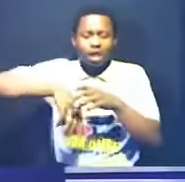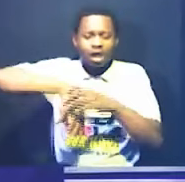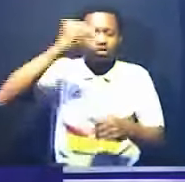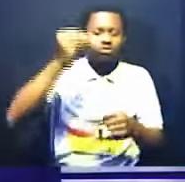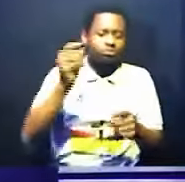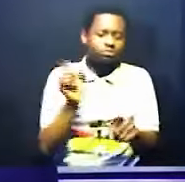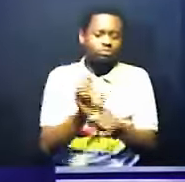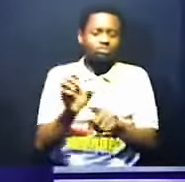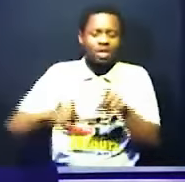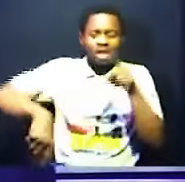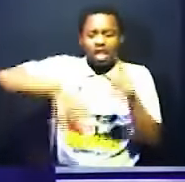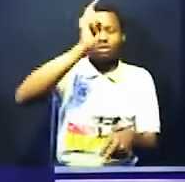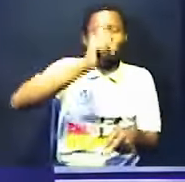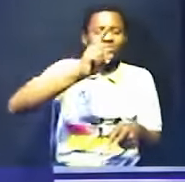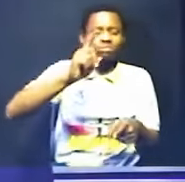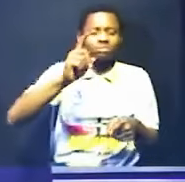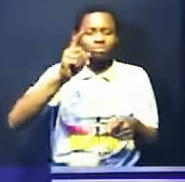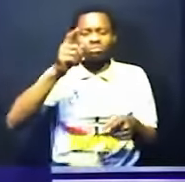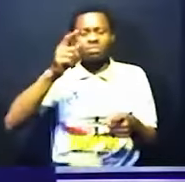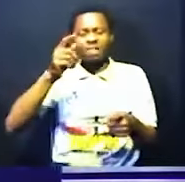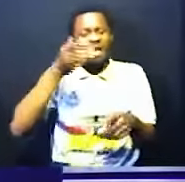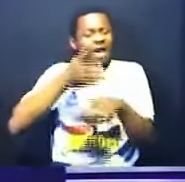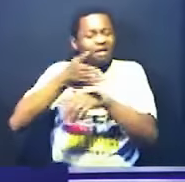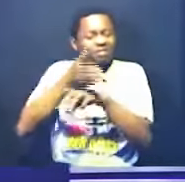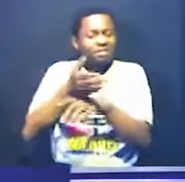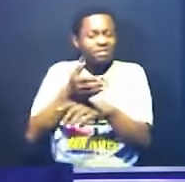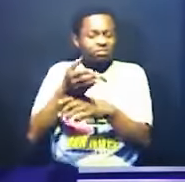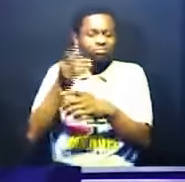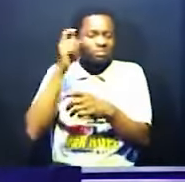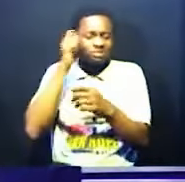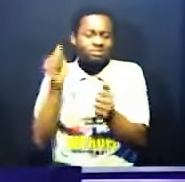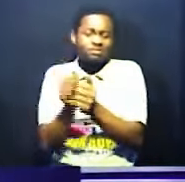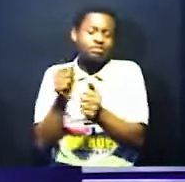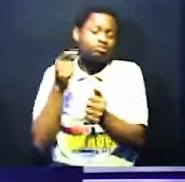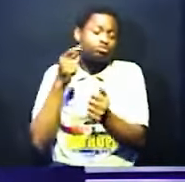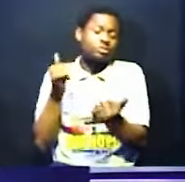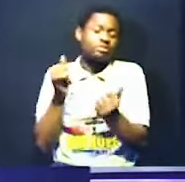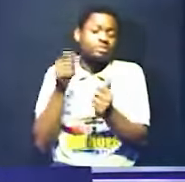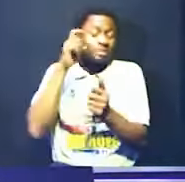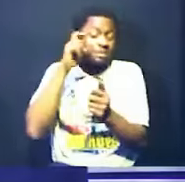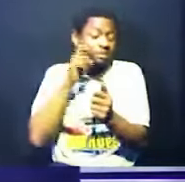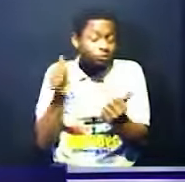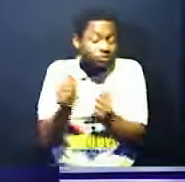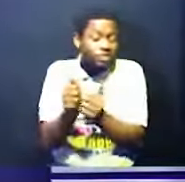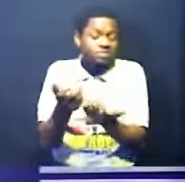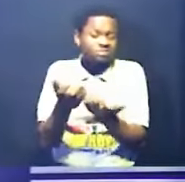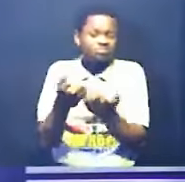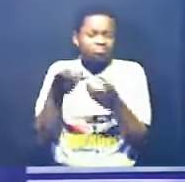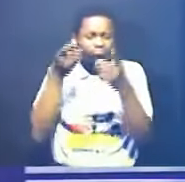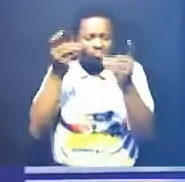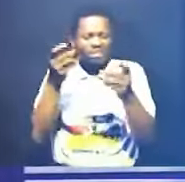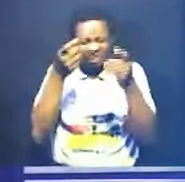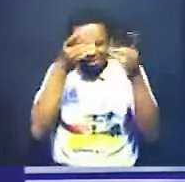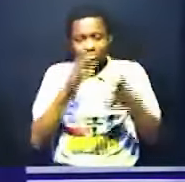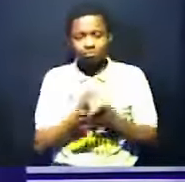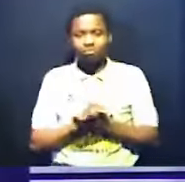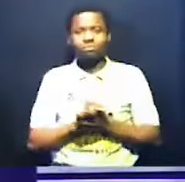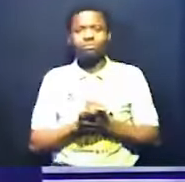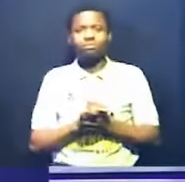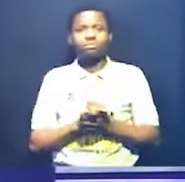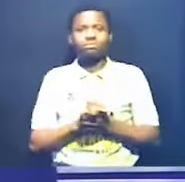pi esene odoa odo no no na Amnon ka kire no se sori ko. Don't sleep on any